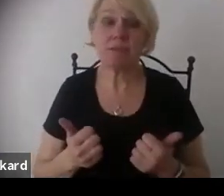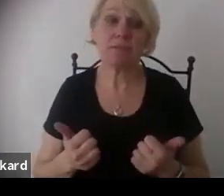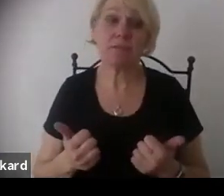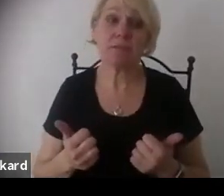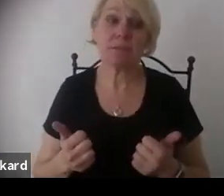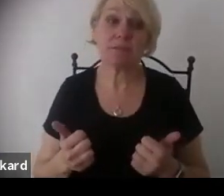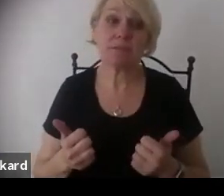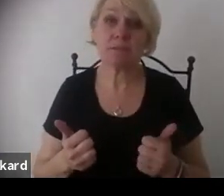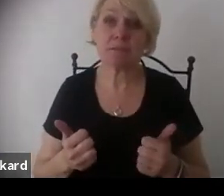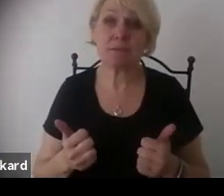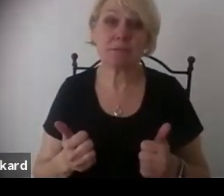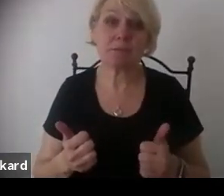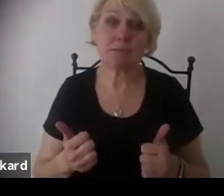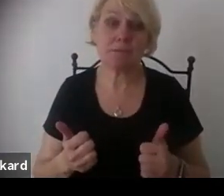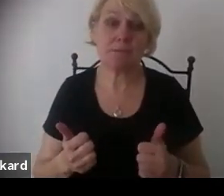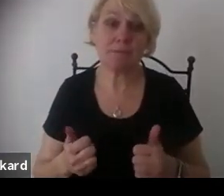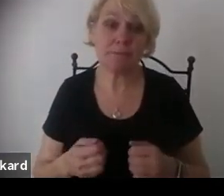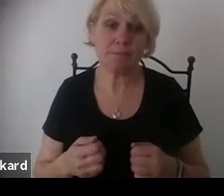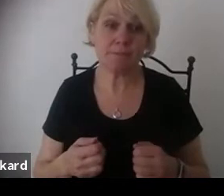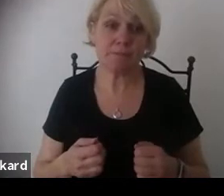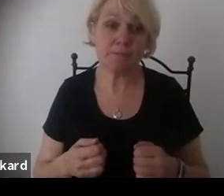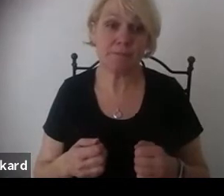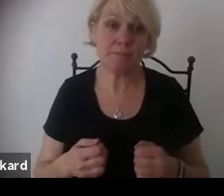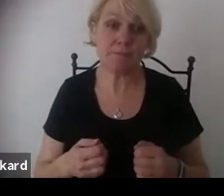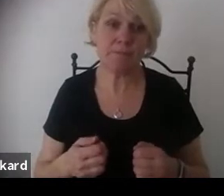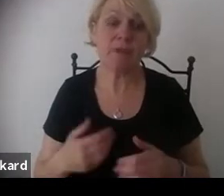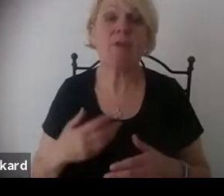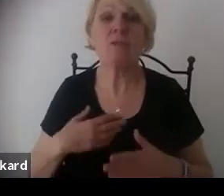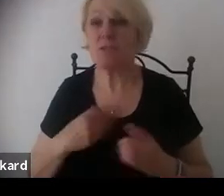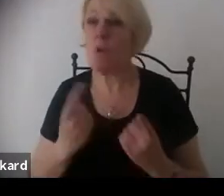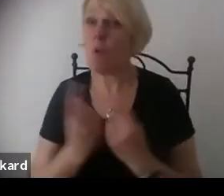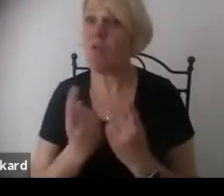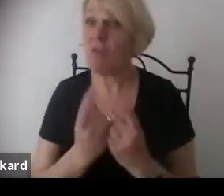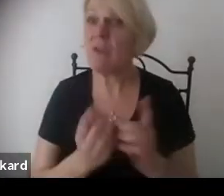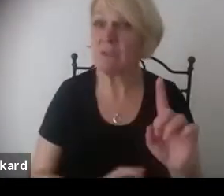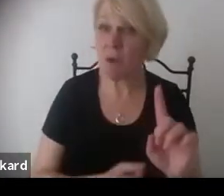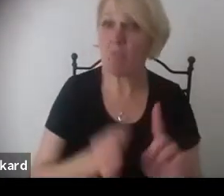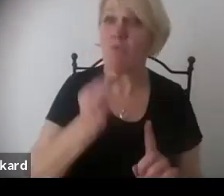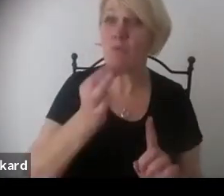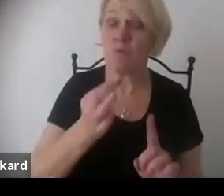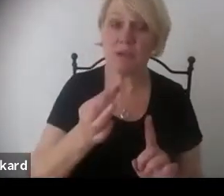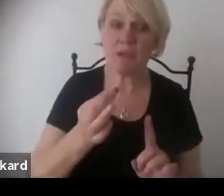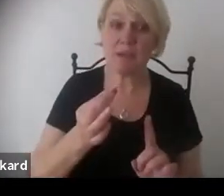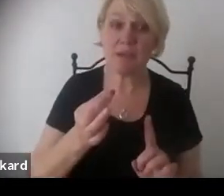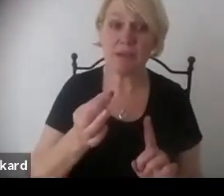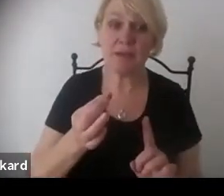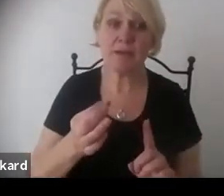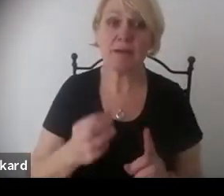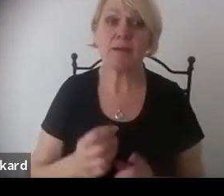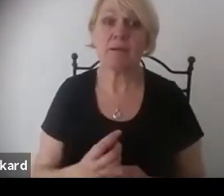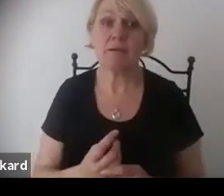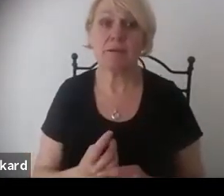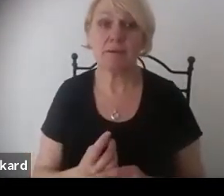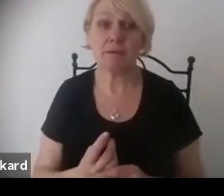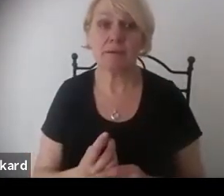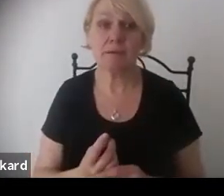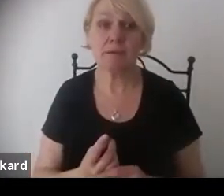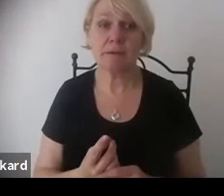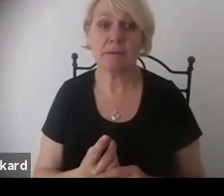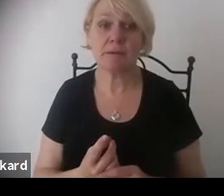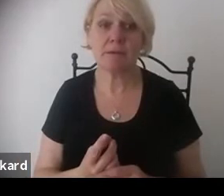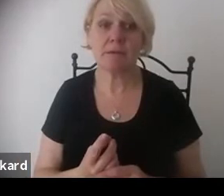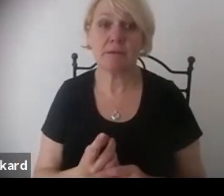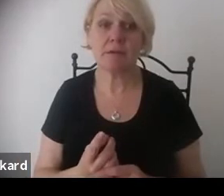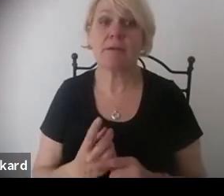everybody, and although things are improving, we are still very much in